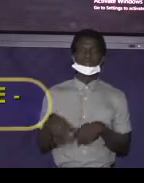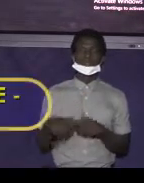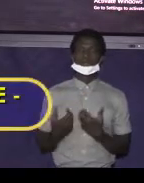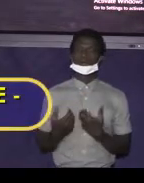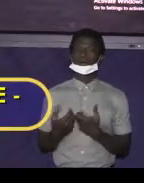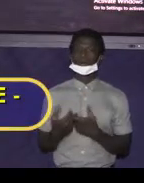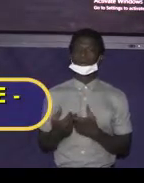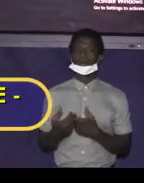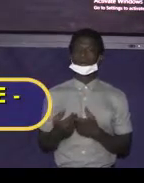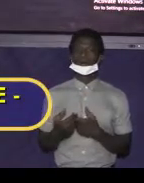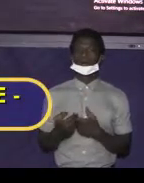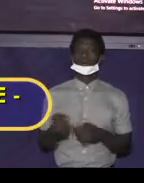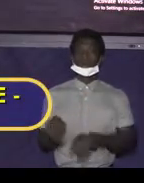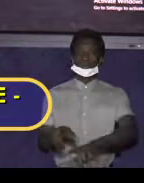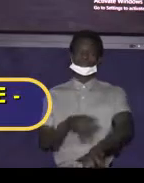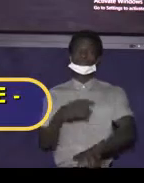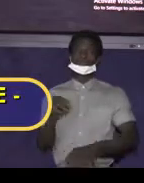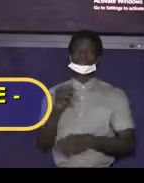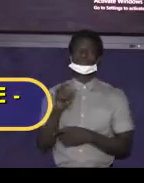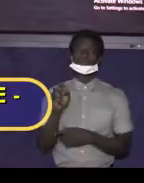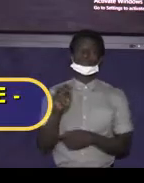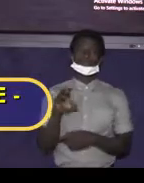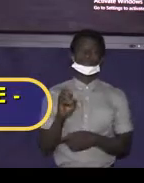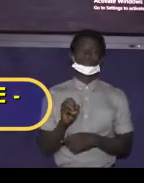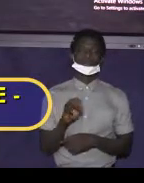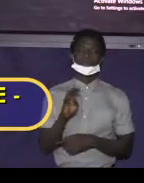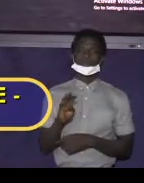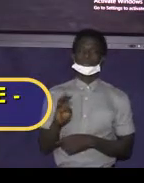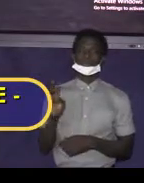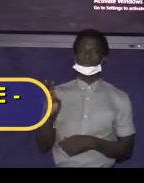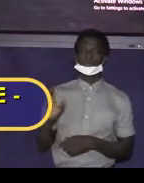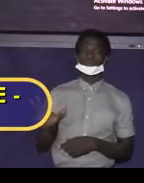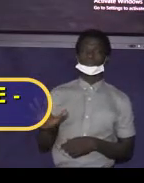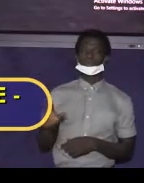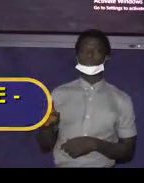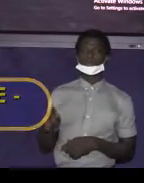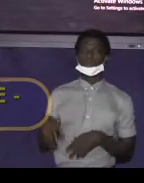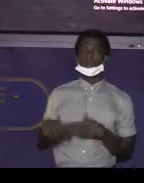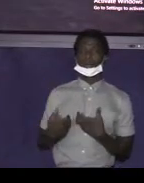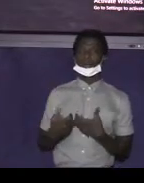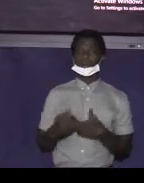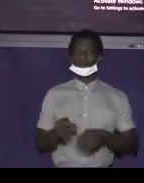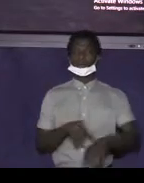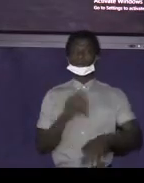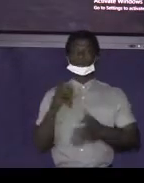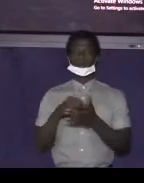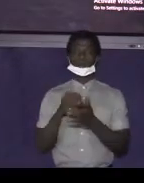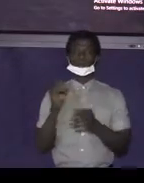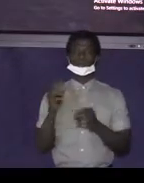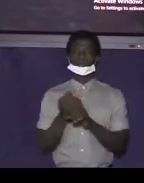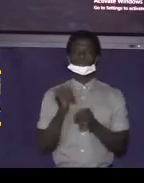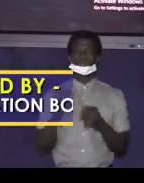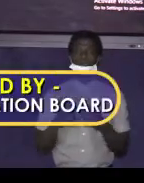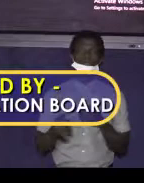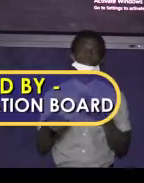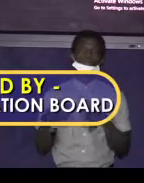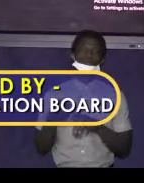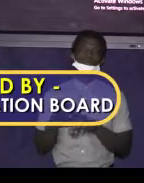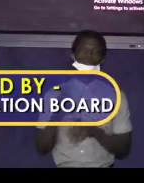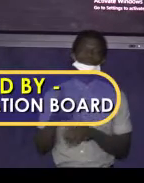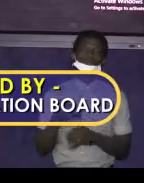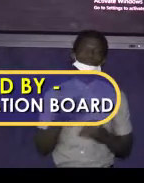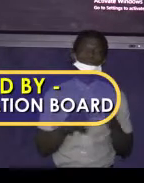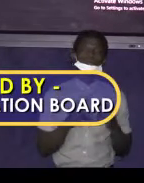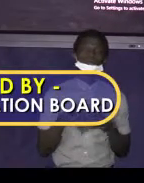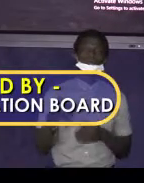per second. Now the length of your fence is 465 meters. How long will it take the squirrel to go from one end of the fence to the other? That